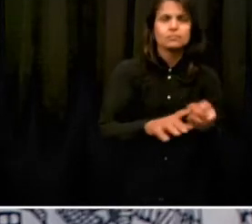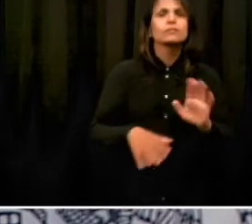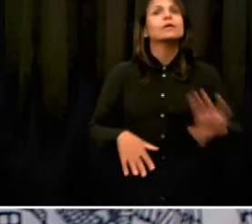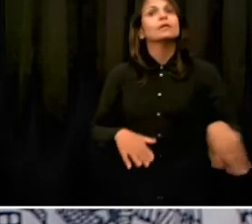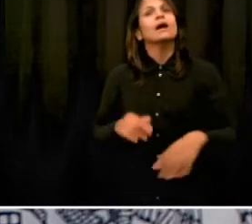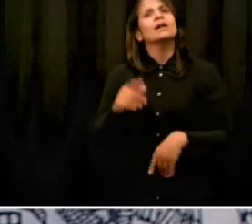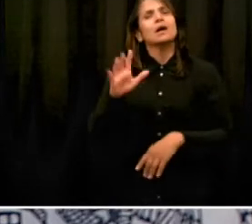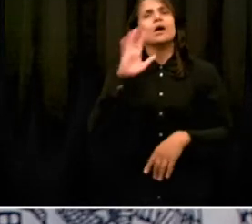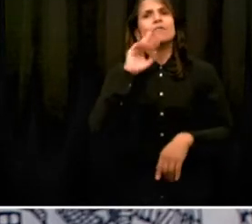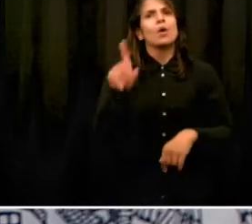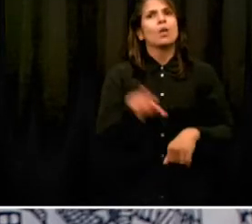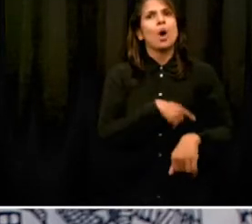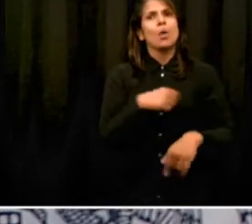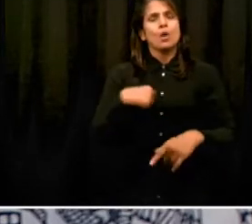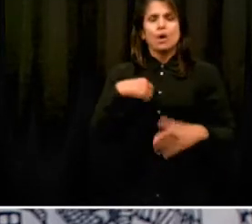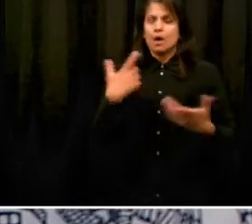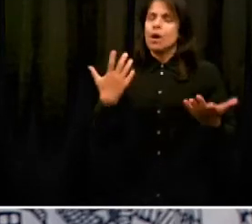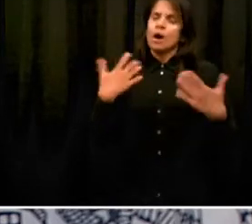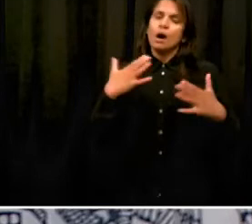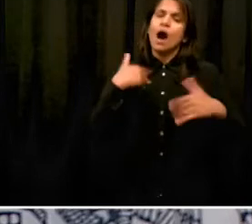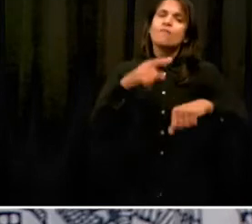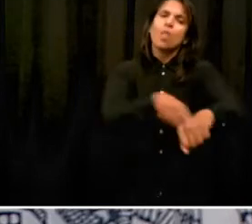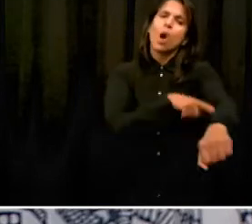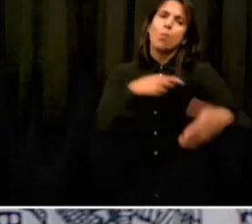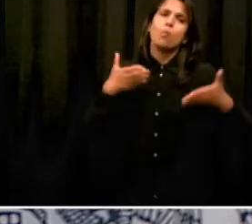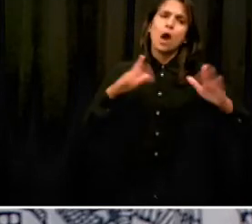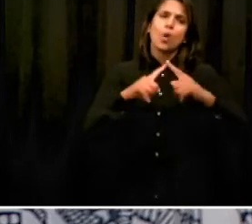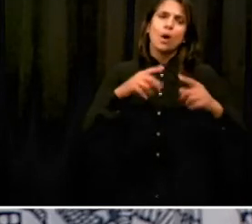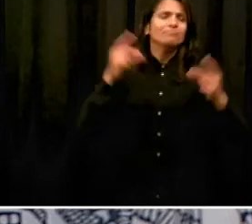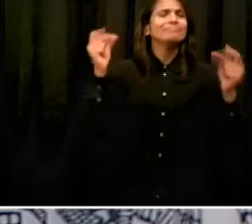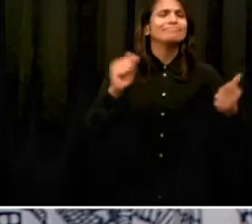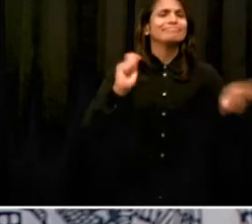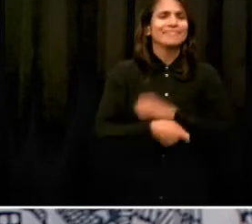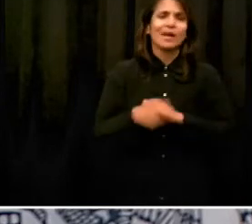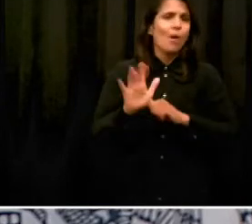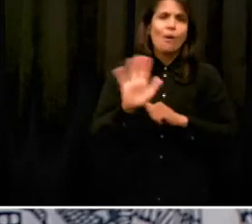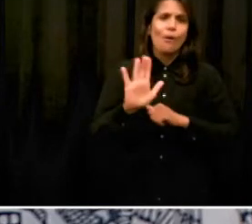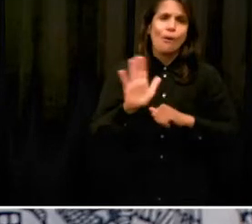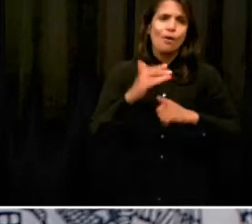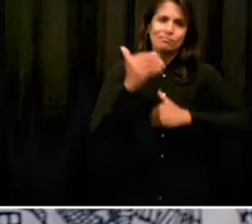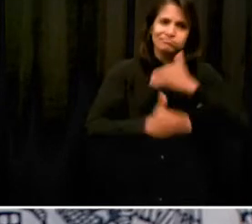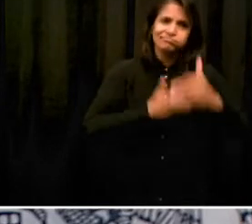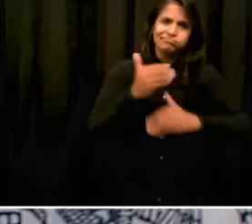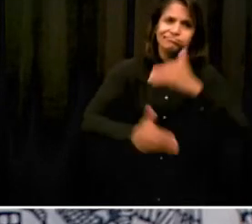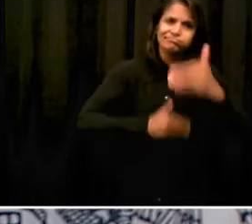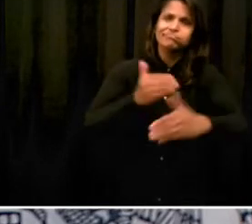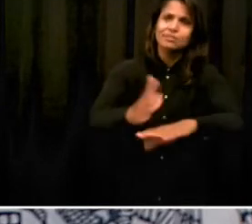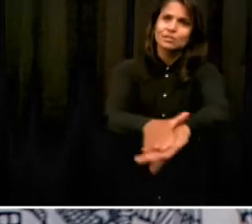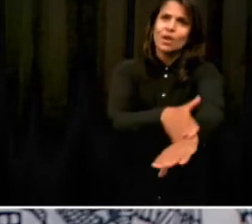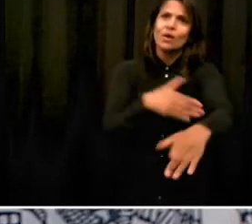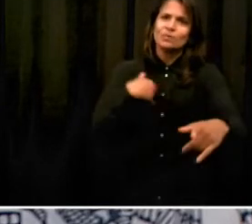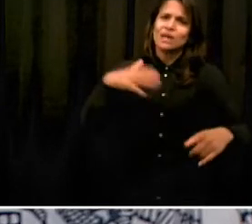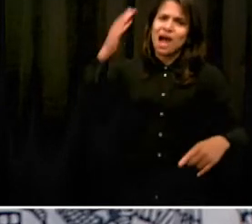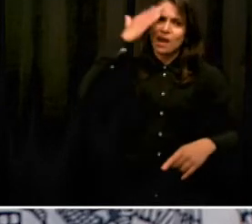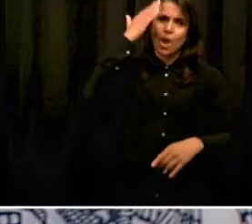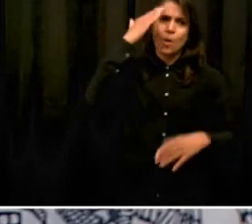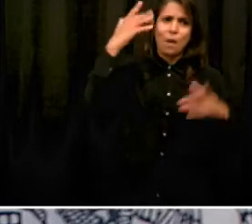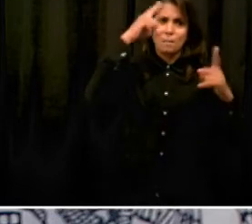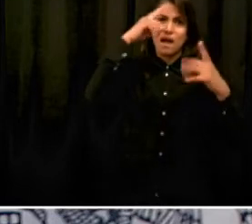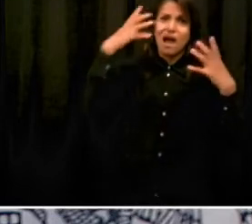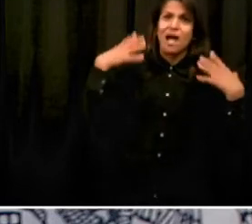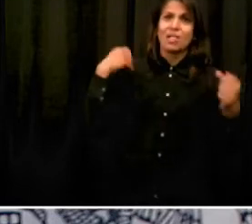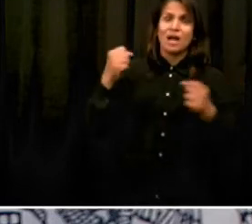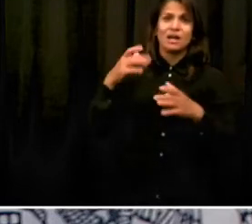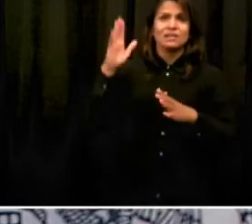to have a full mental health strategy, it requires not only a state component, but a national component. I think a